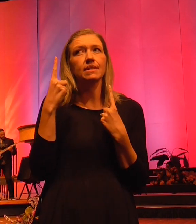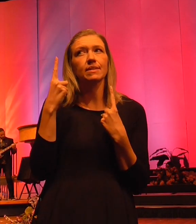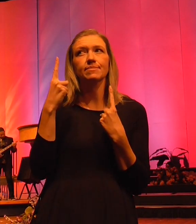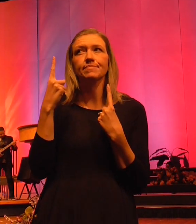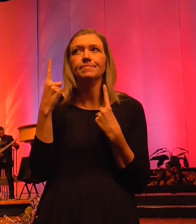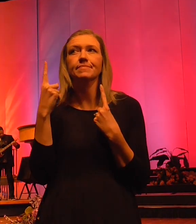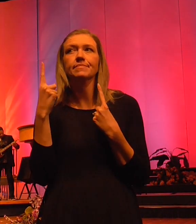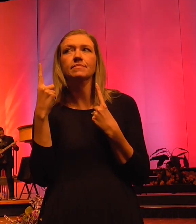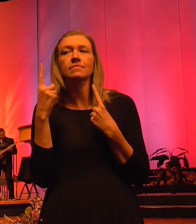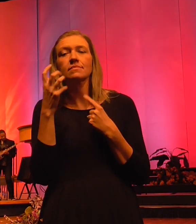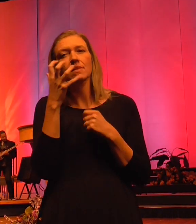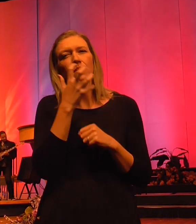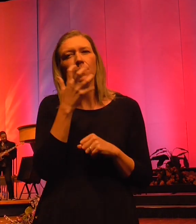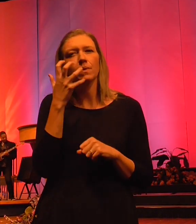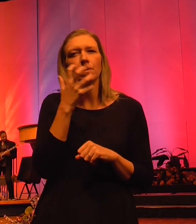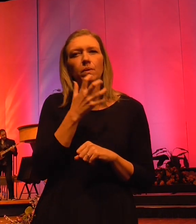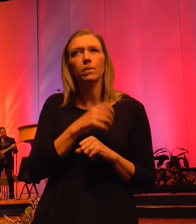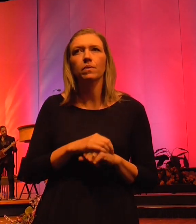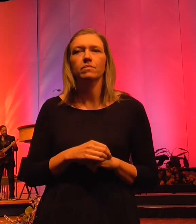understanding?